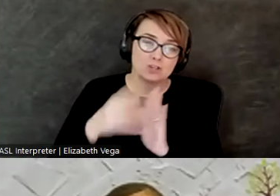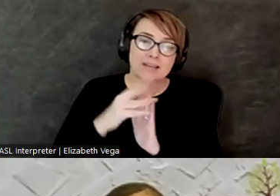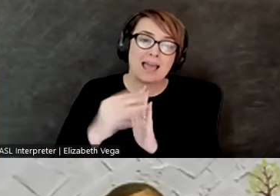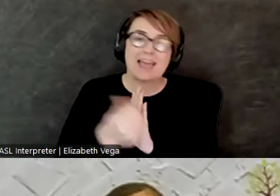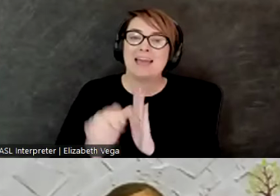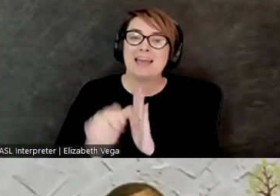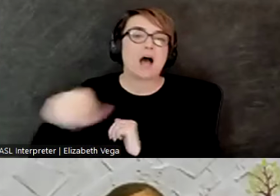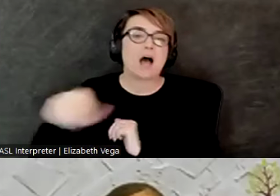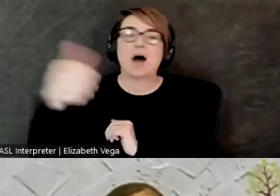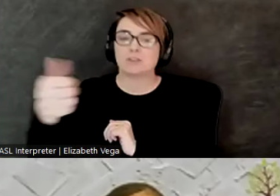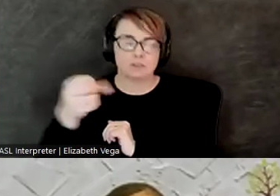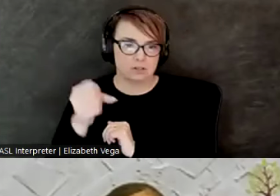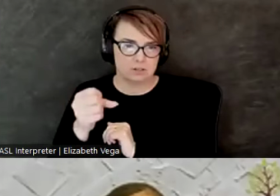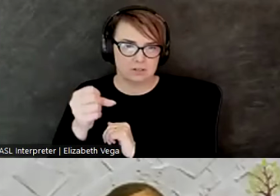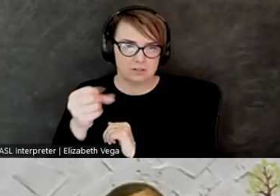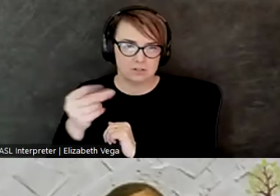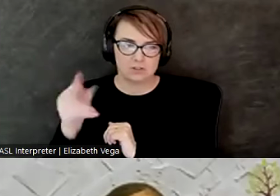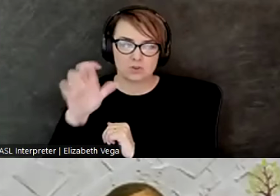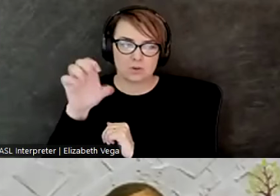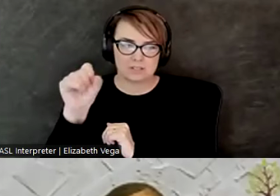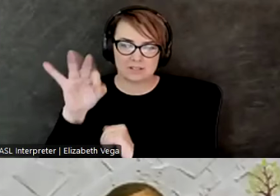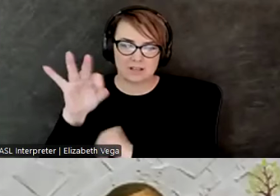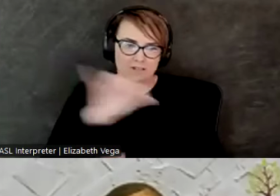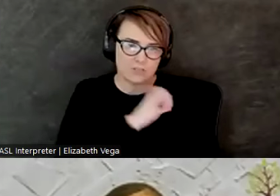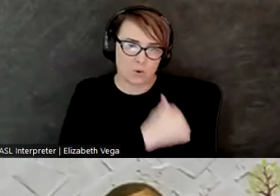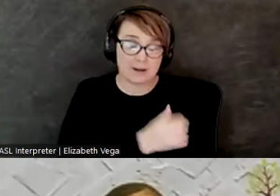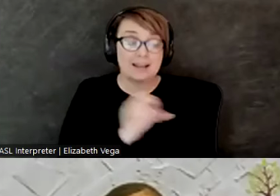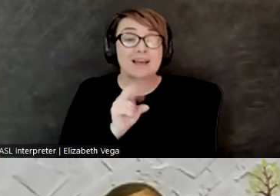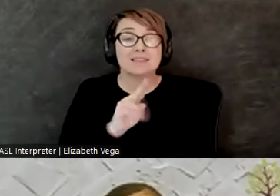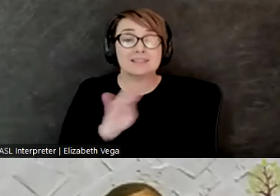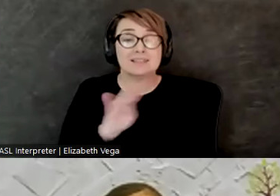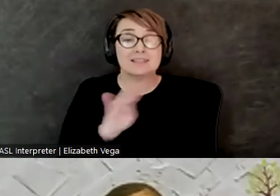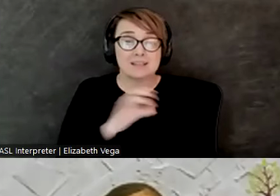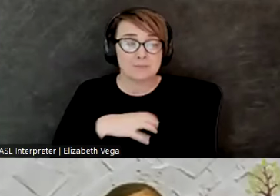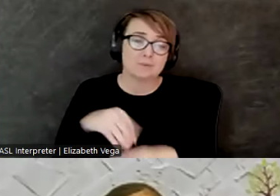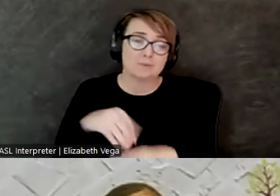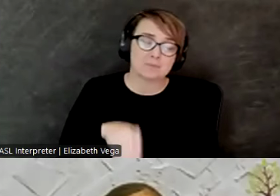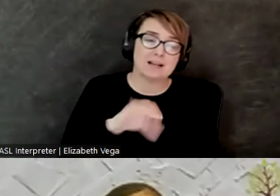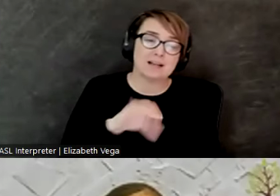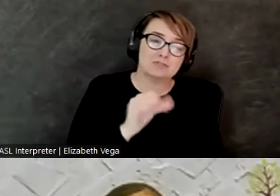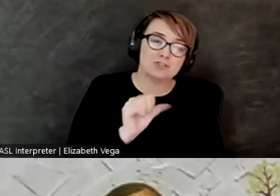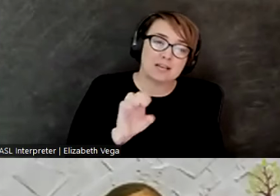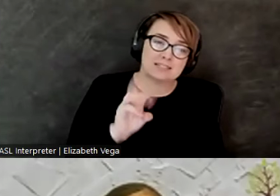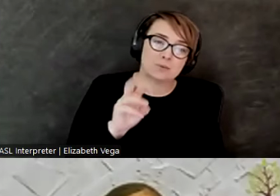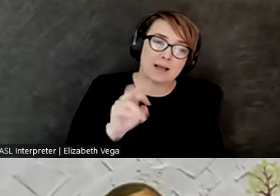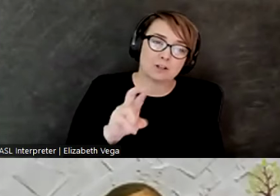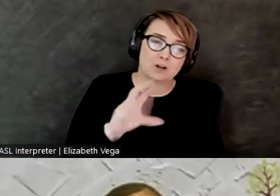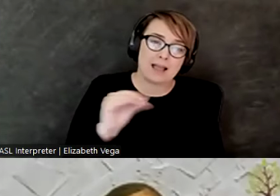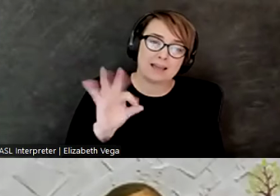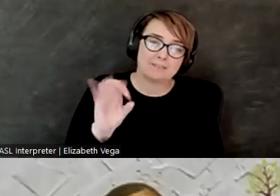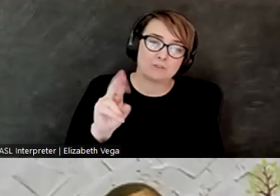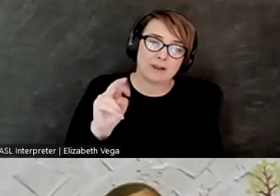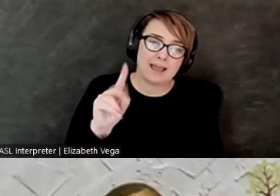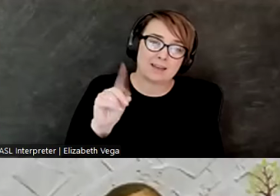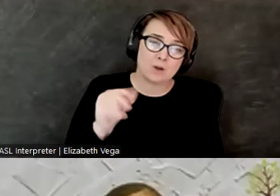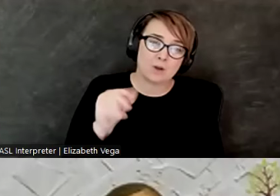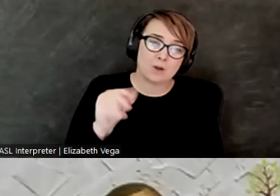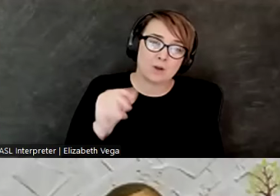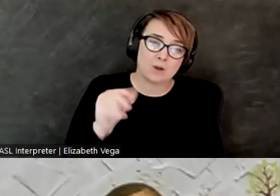sources of authority, and that that subcommittee will be comprised of Jesse Weller and Fernando Gomez. Ryan, are you